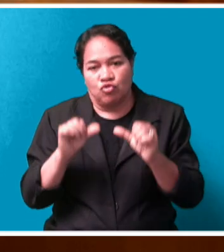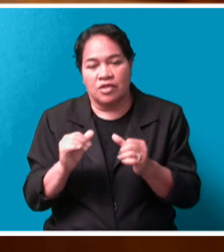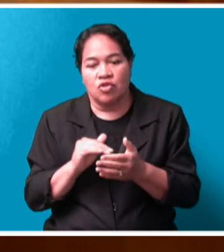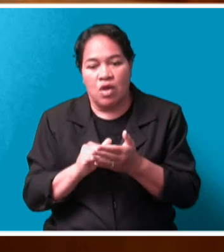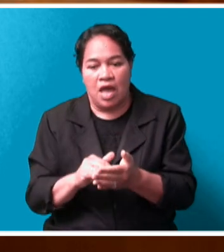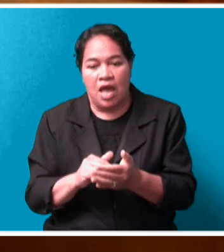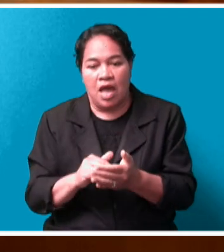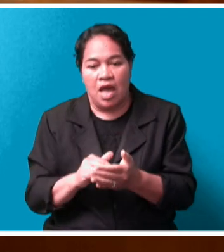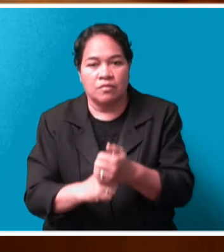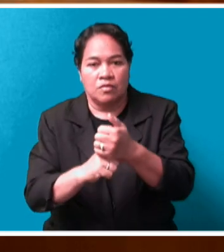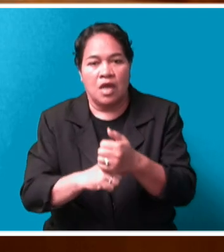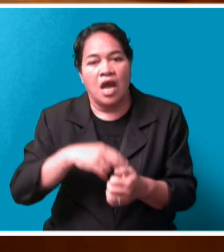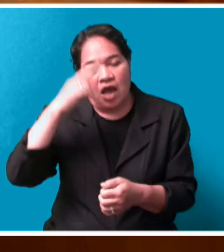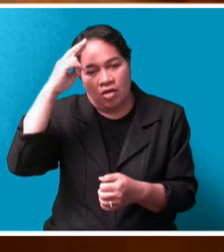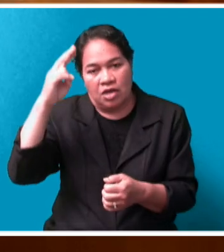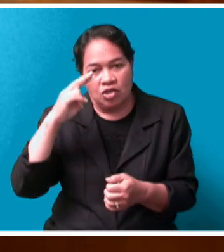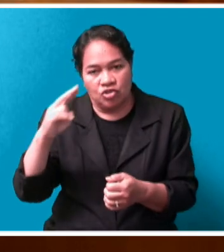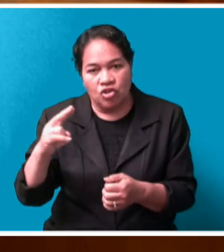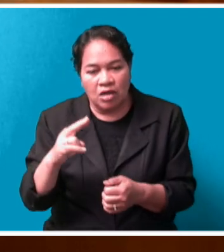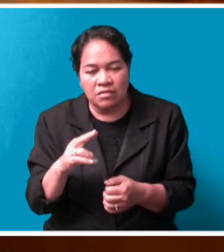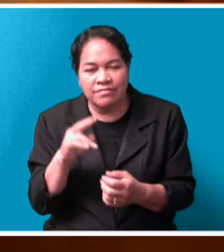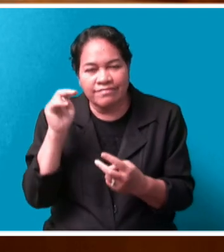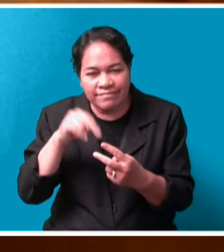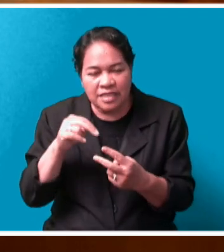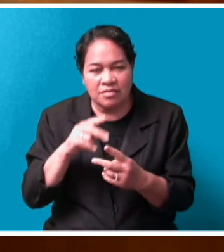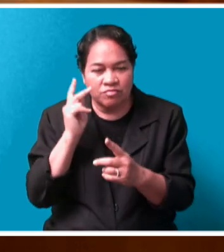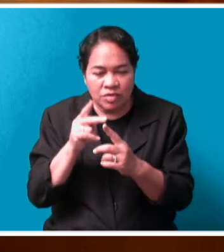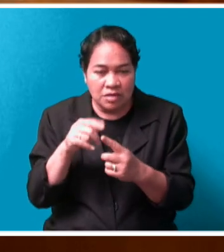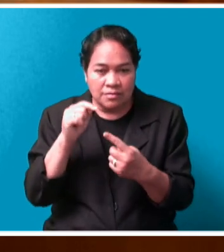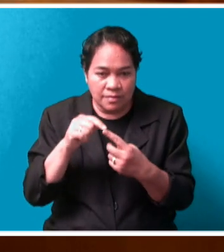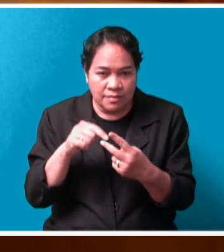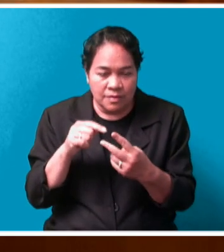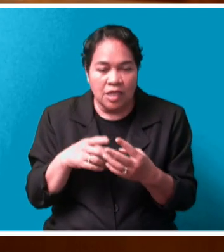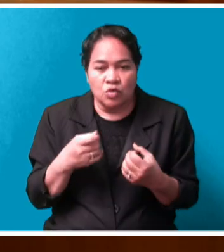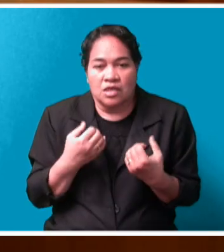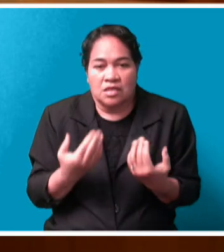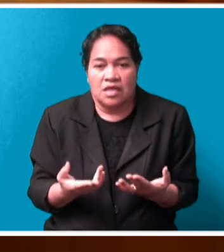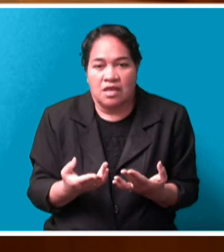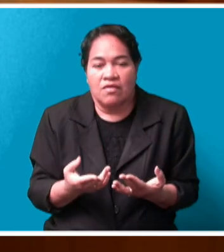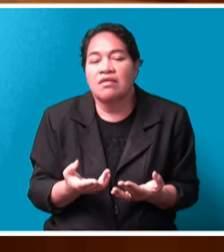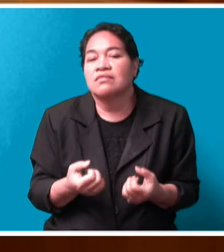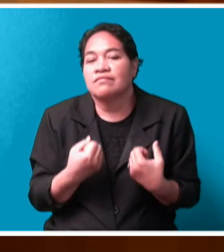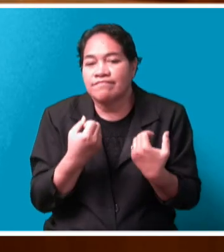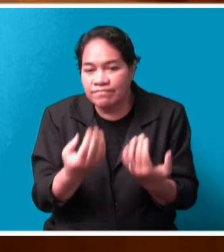national ambitions and deliver meaningful benefits to the people.